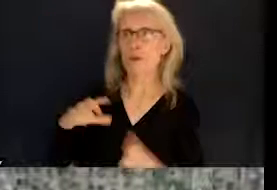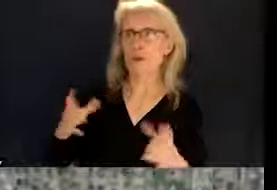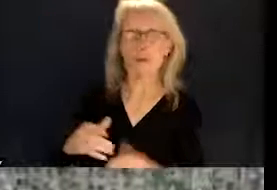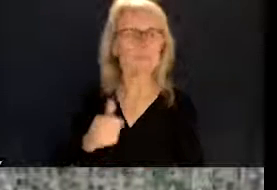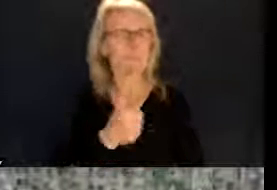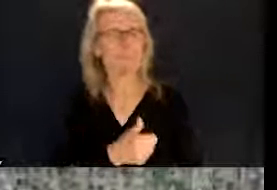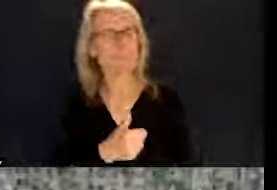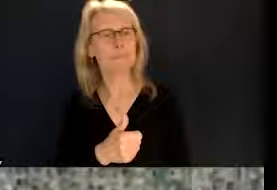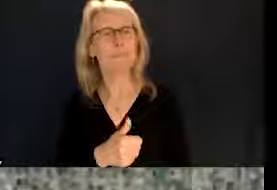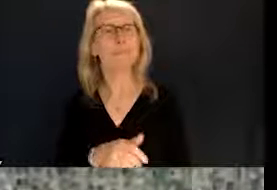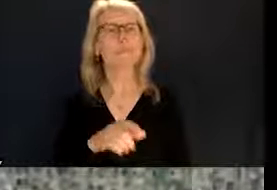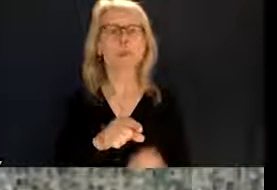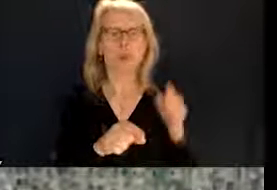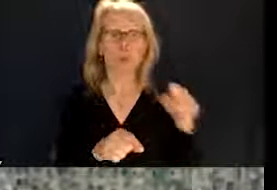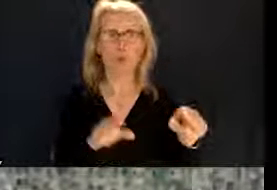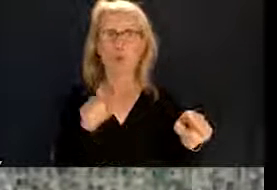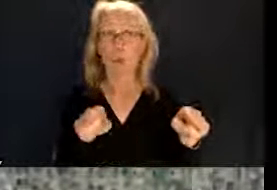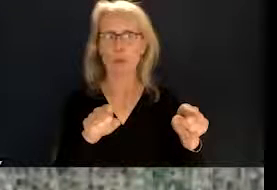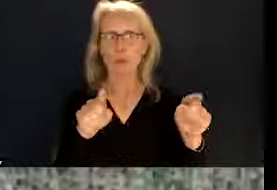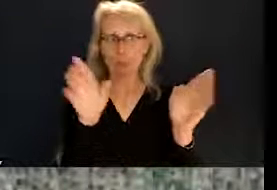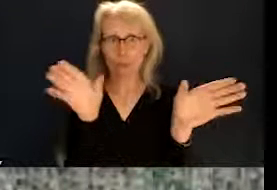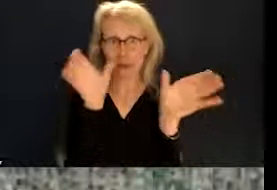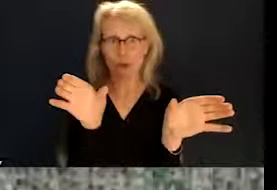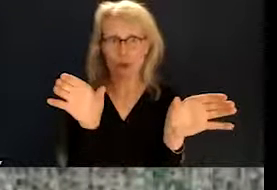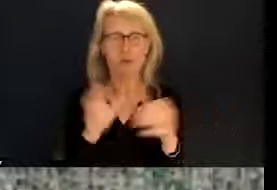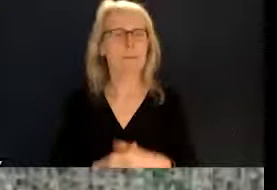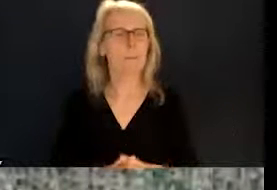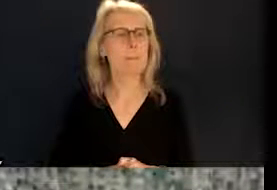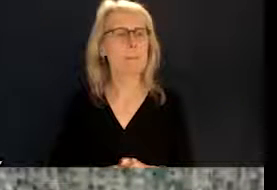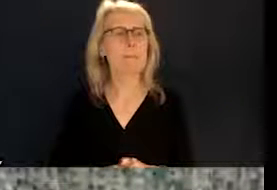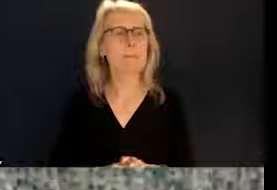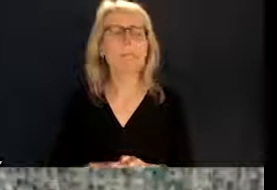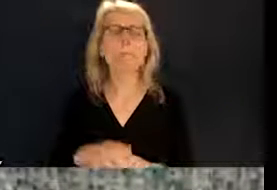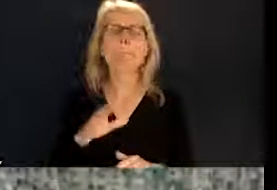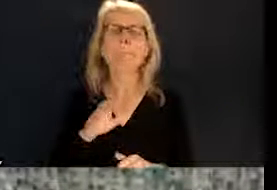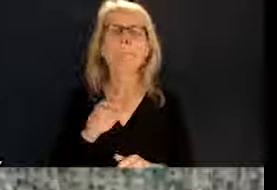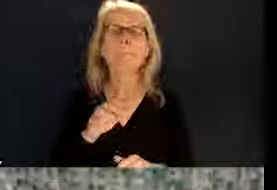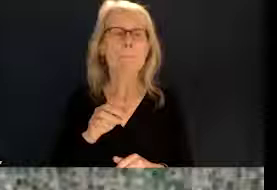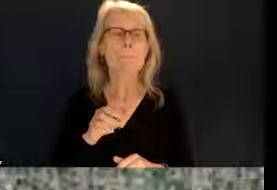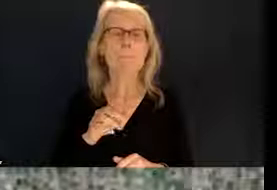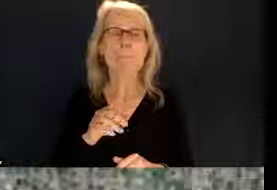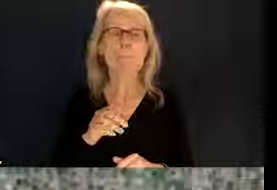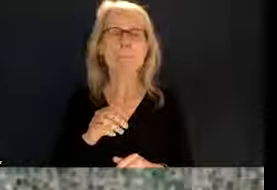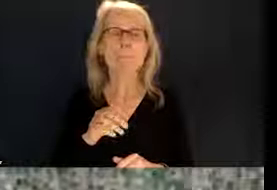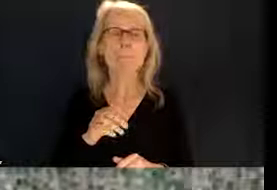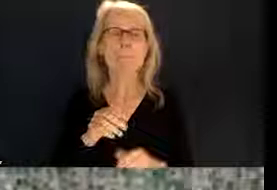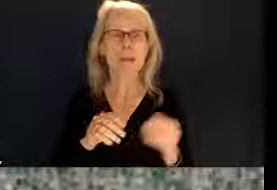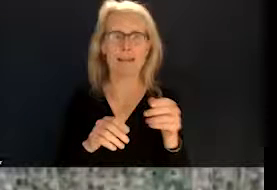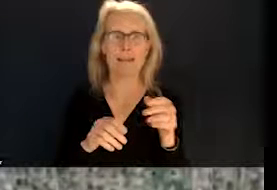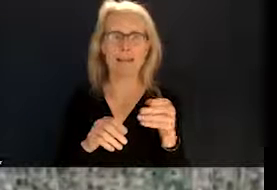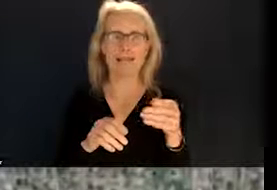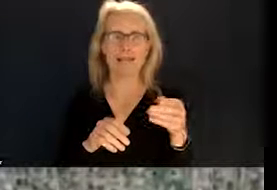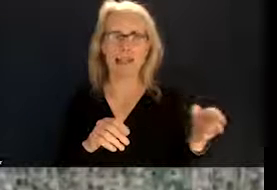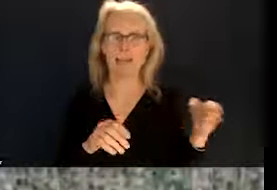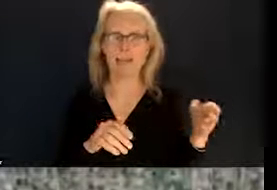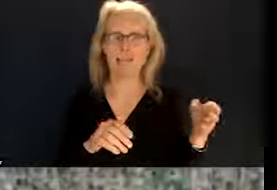right. So let me describe these 2 neighborhoods for you real quick. The neighborhood that y'all have over here on your left